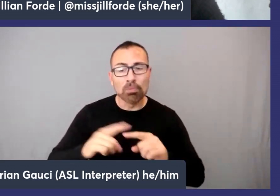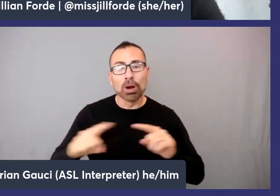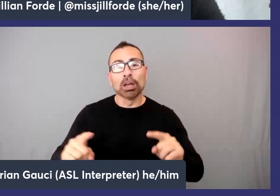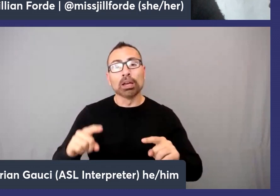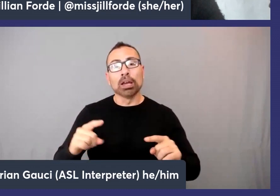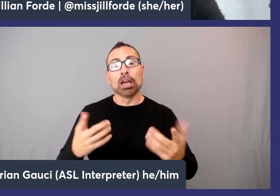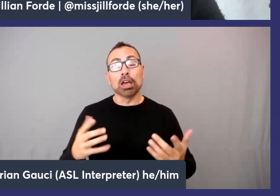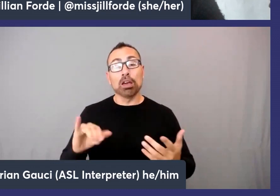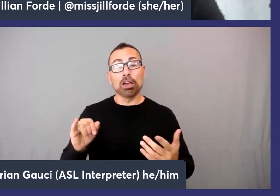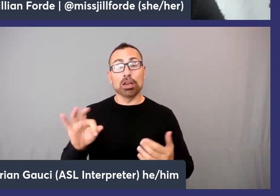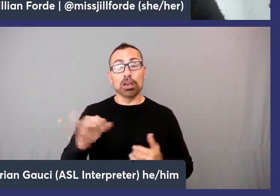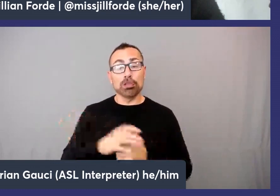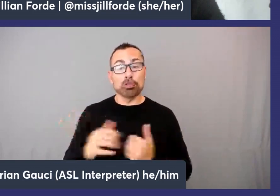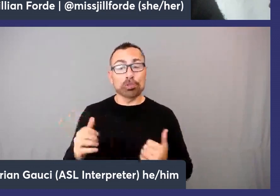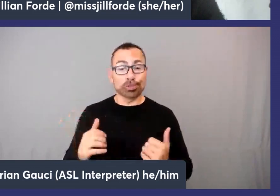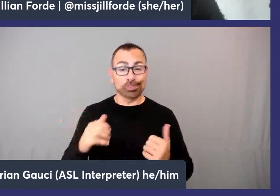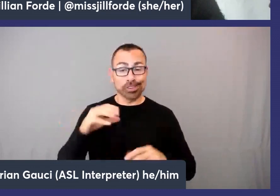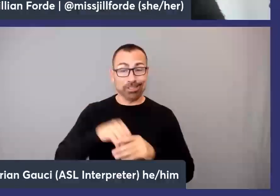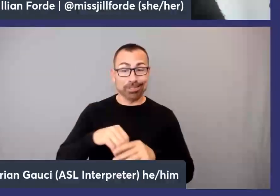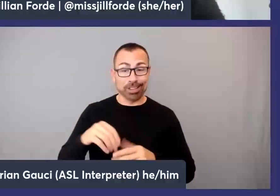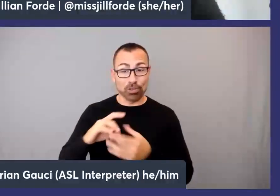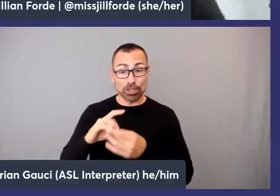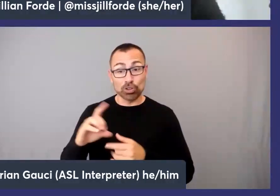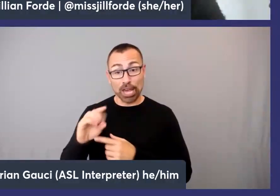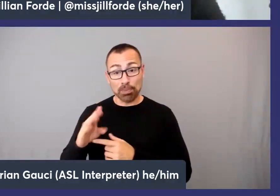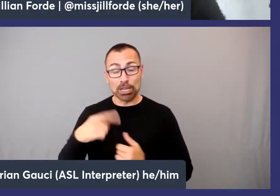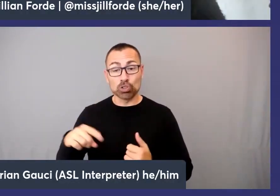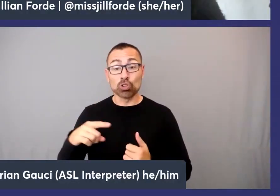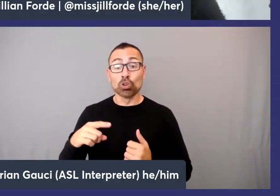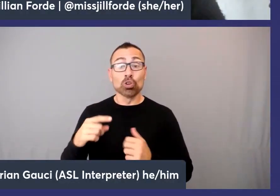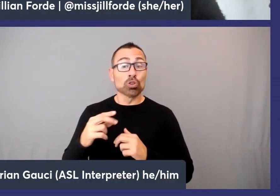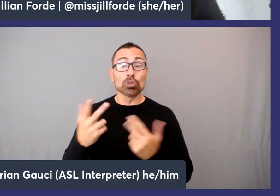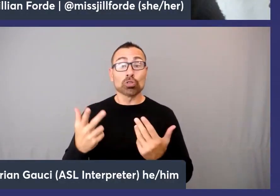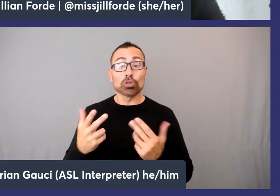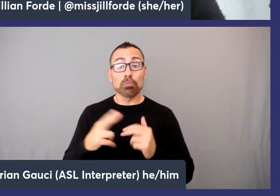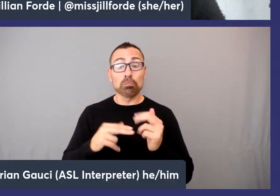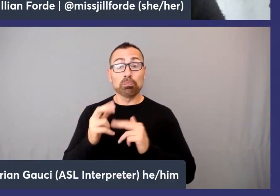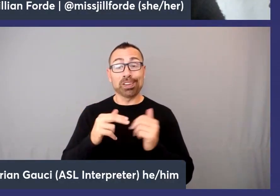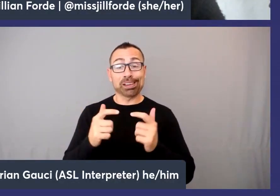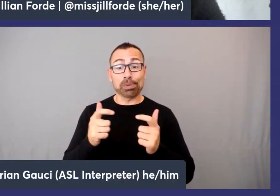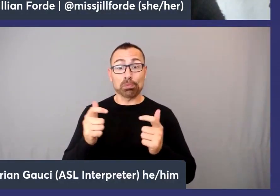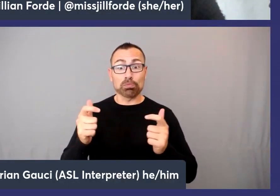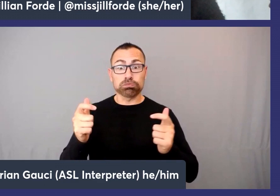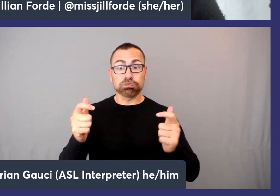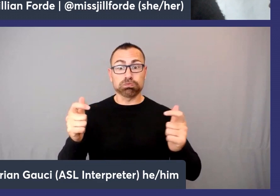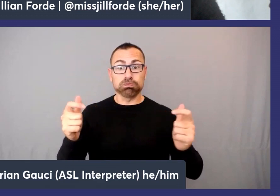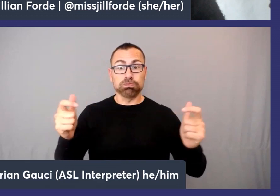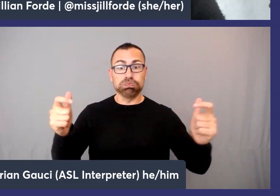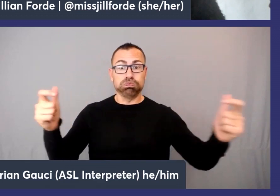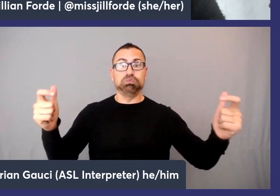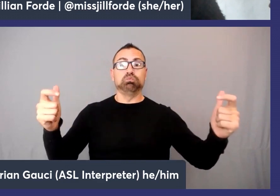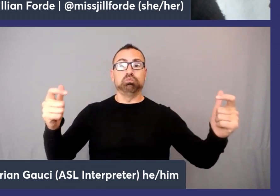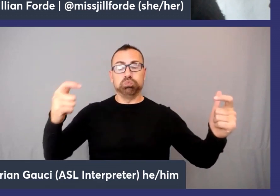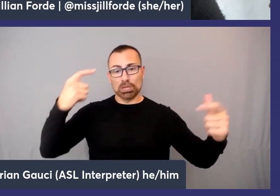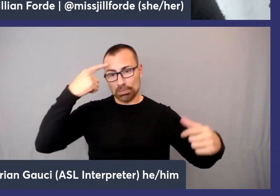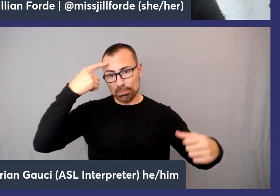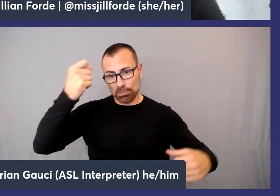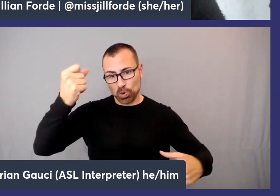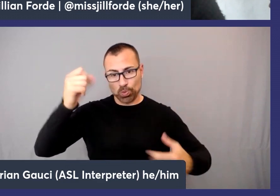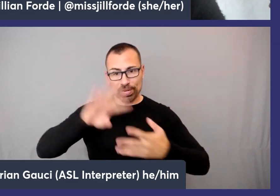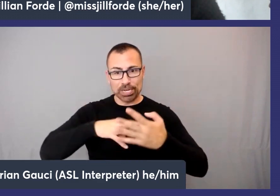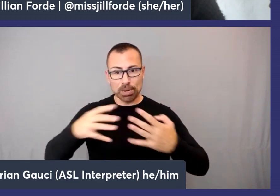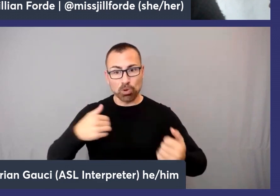bigger and bigger in-memory table that stores basically the collection or union of all of those different